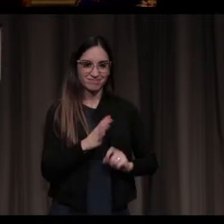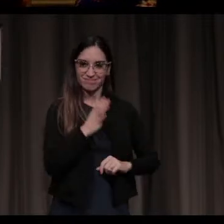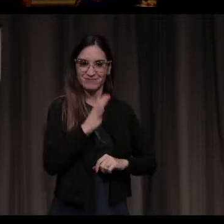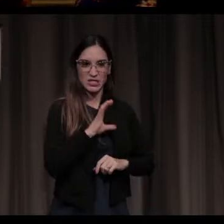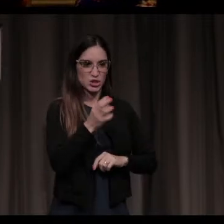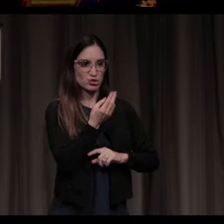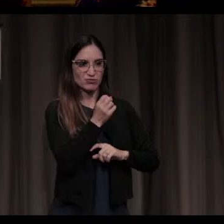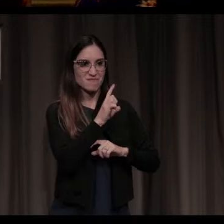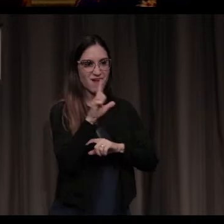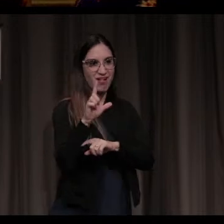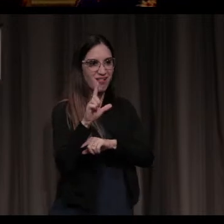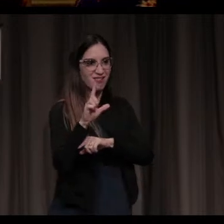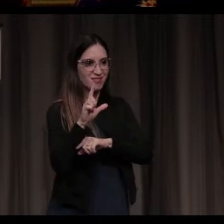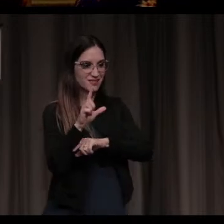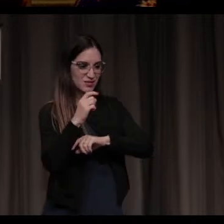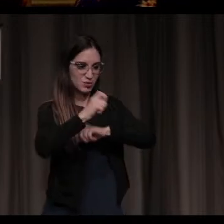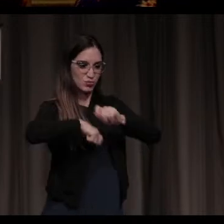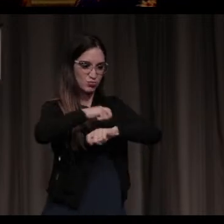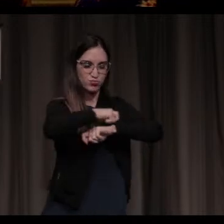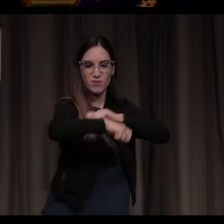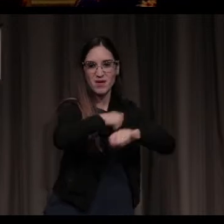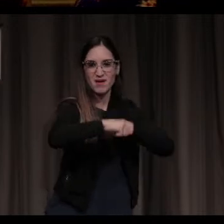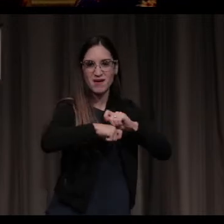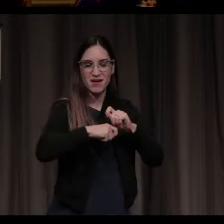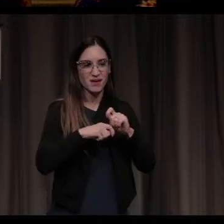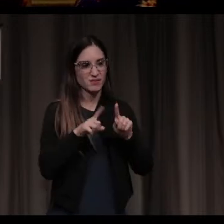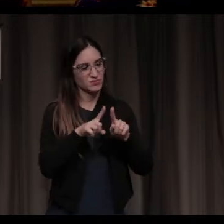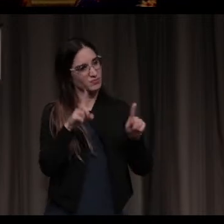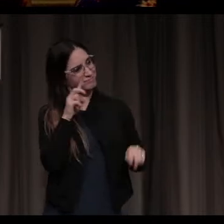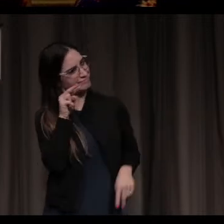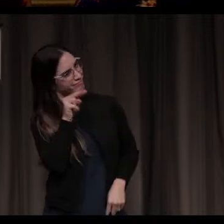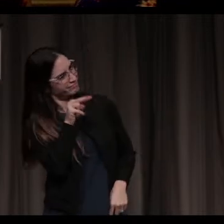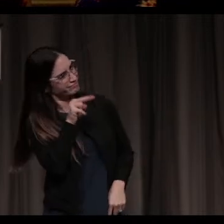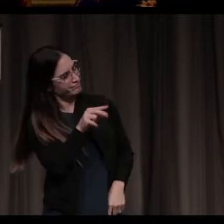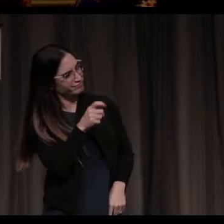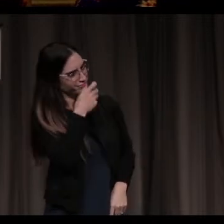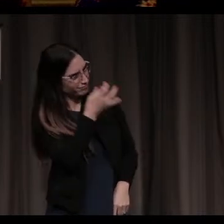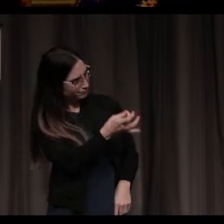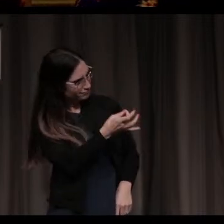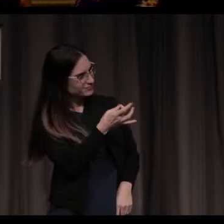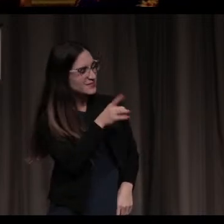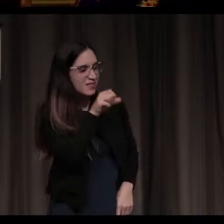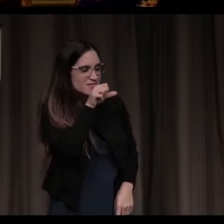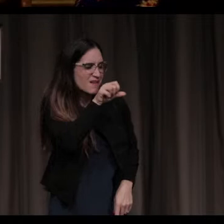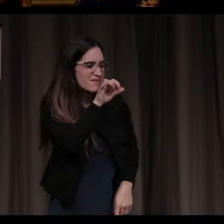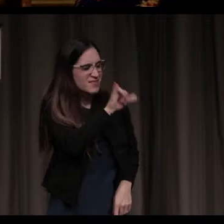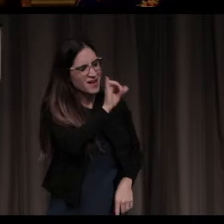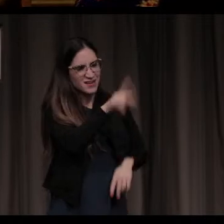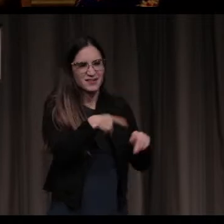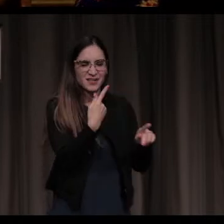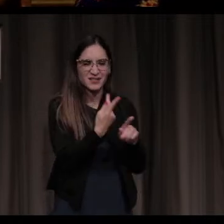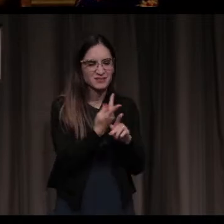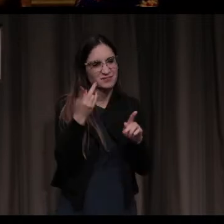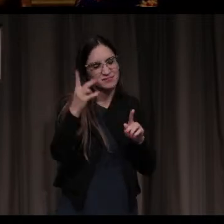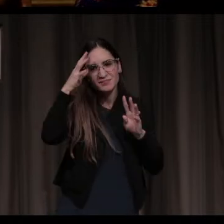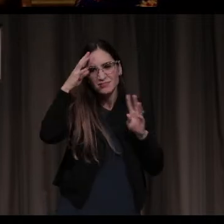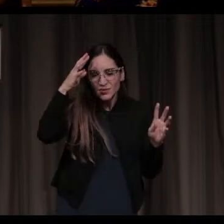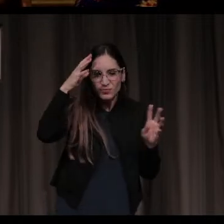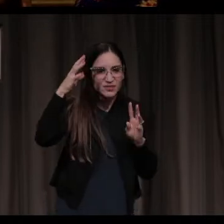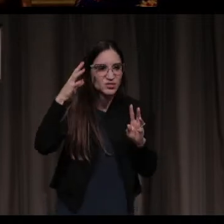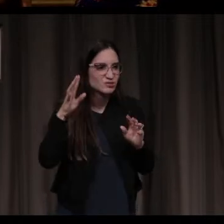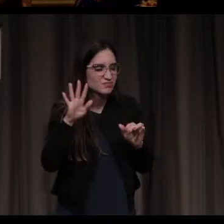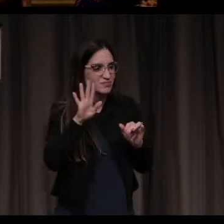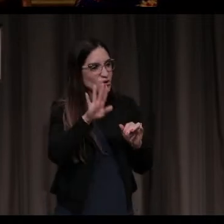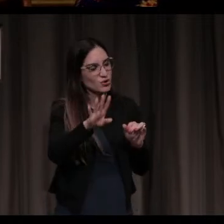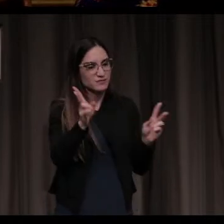gosh, that's like the same as like our ancestors putting like coins on and things like that. Like I just love that kind of innovation and that knowledge